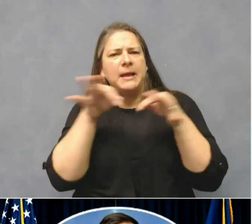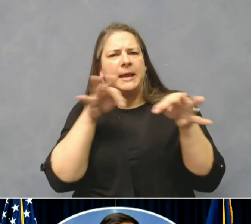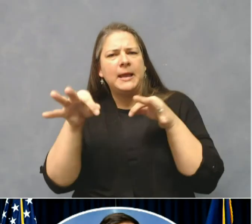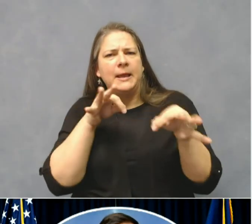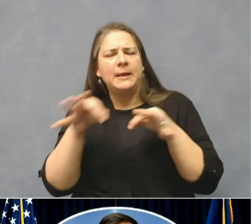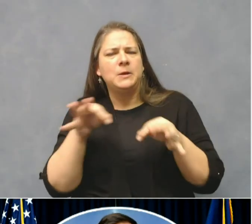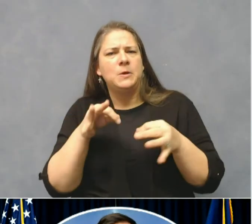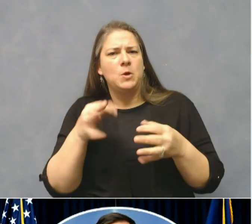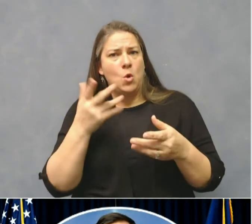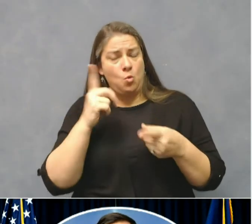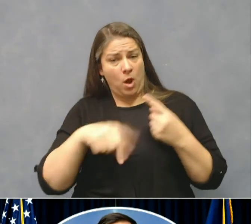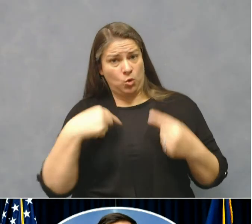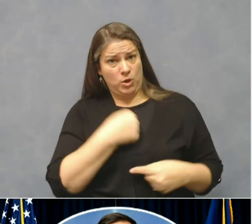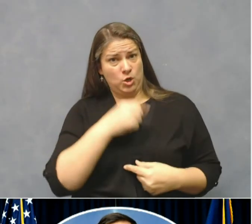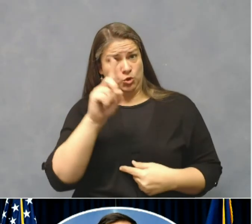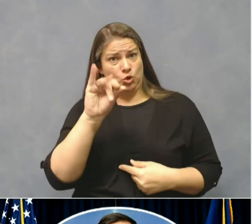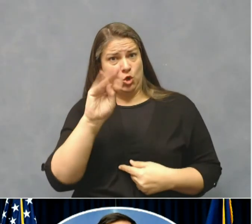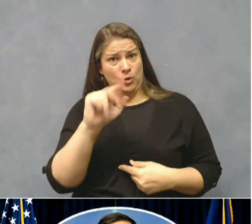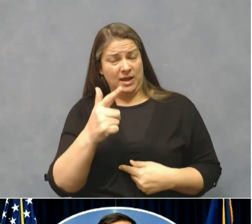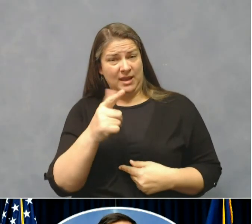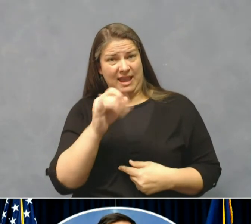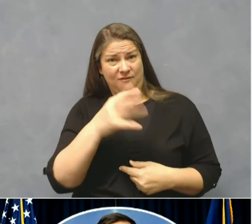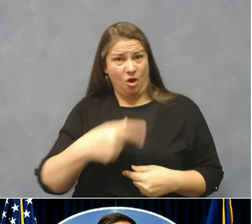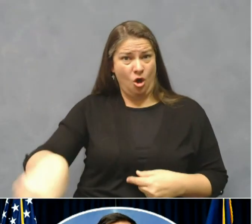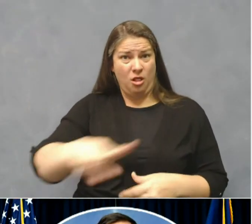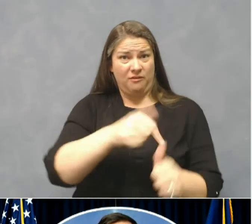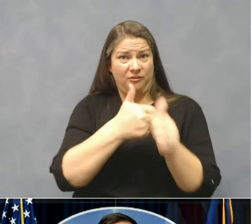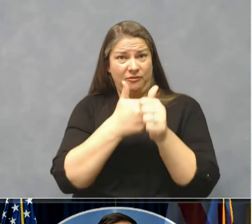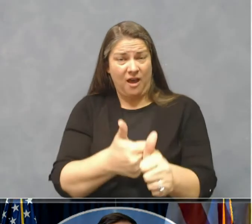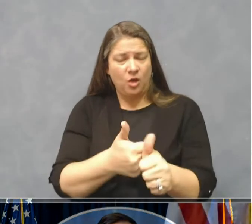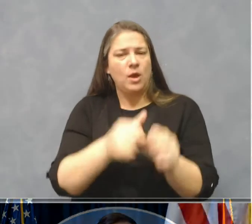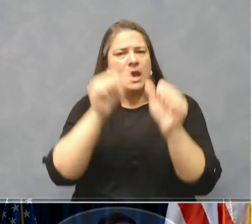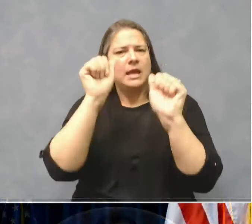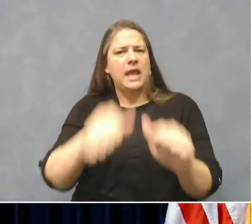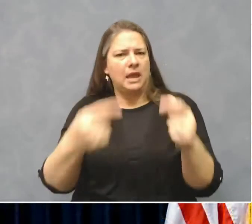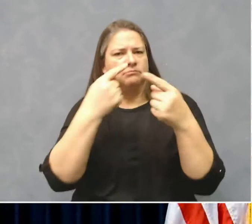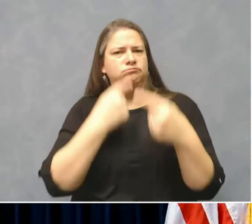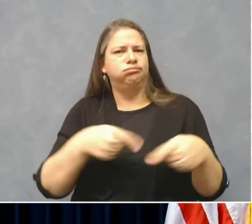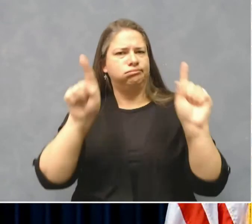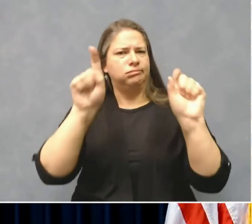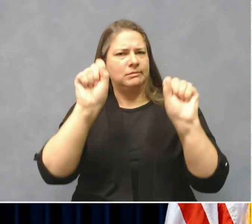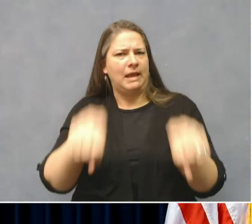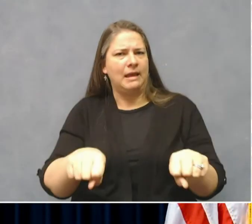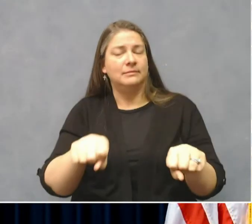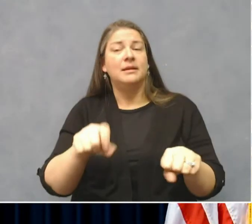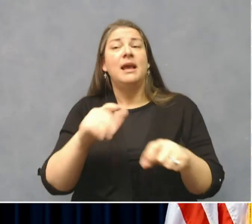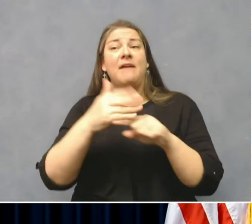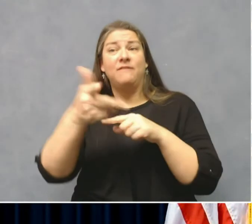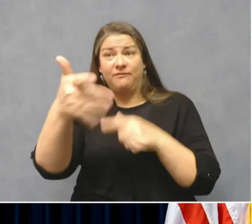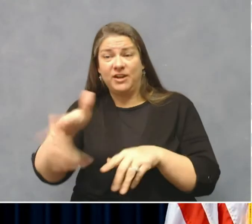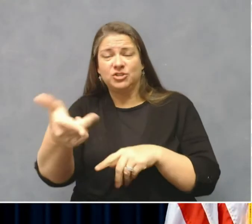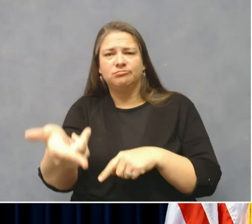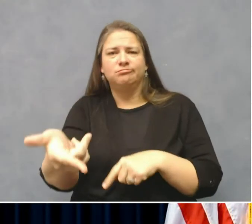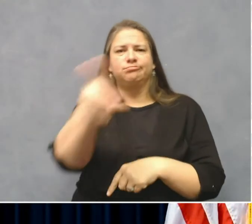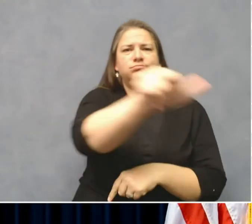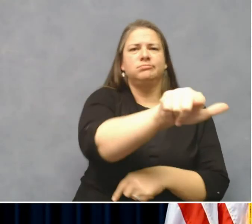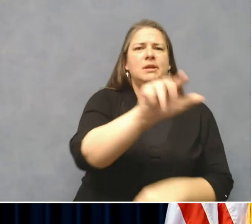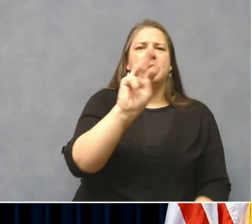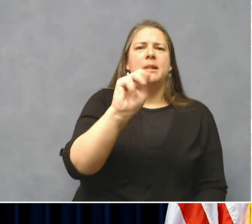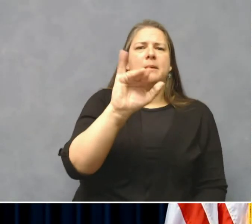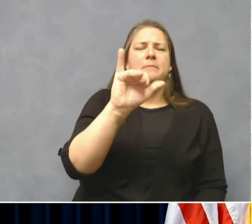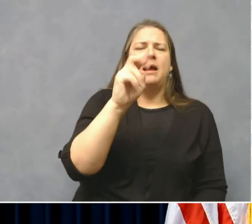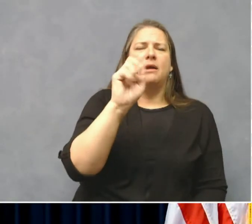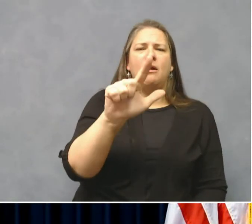Effective, if everybody's on board. And then after that, we'll go to Michael Brown, who will give us an update on